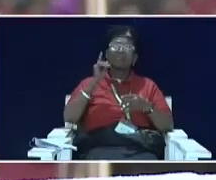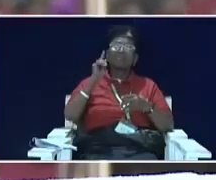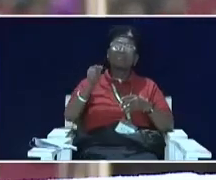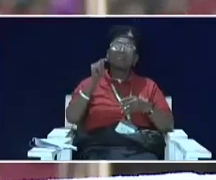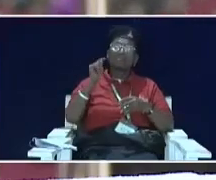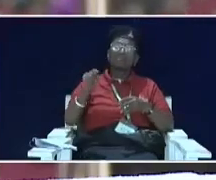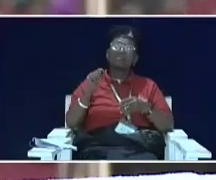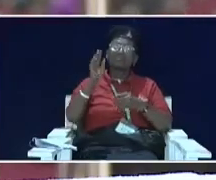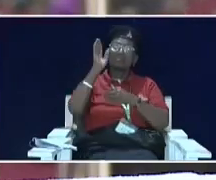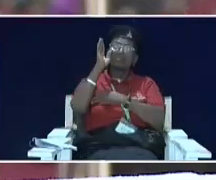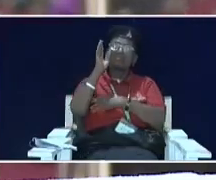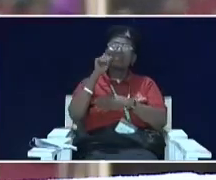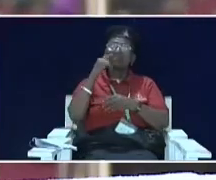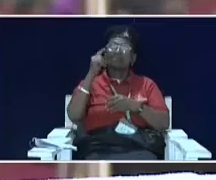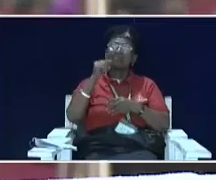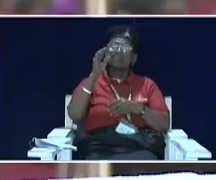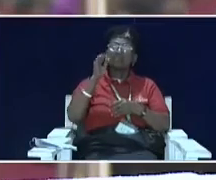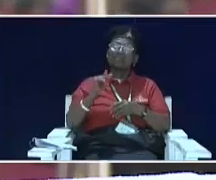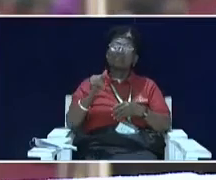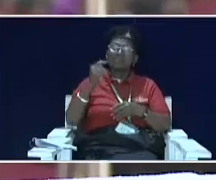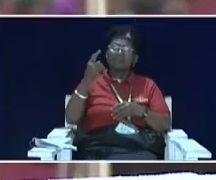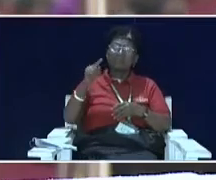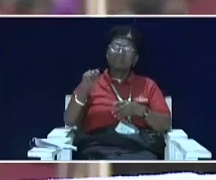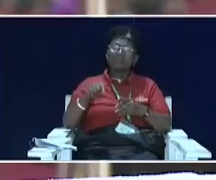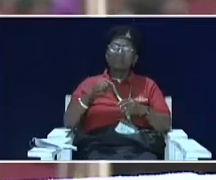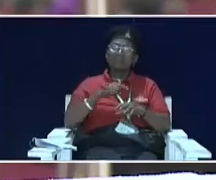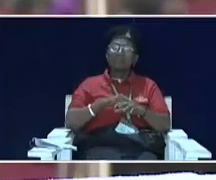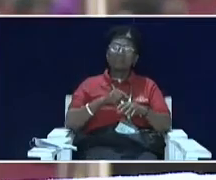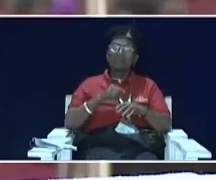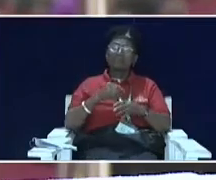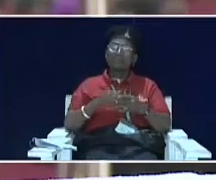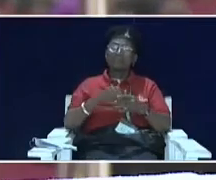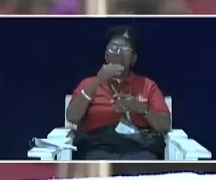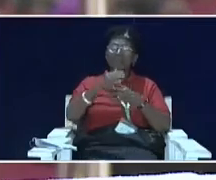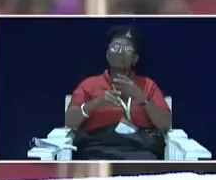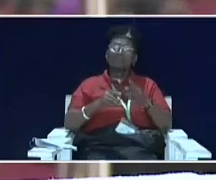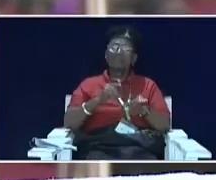And God said, by this time next month, you will be sharing.